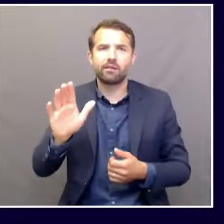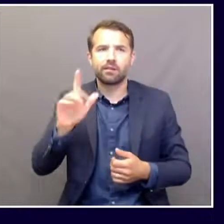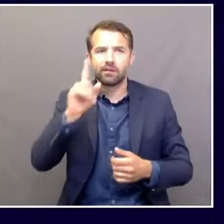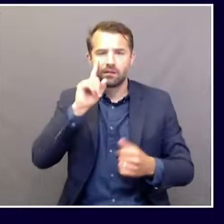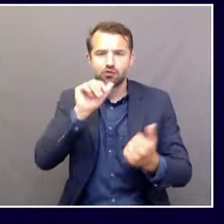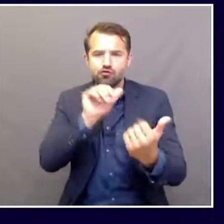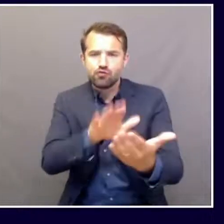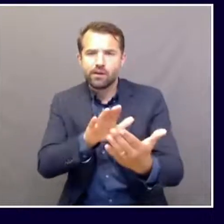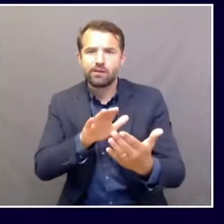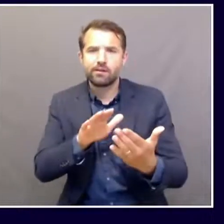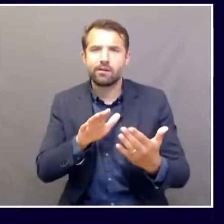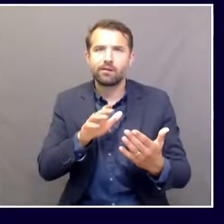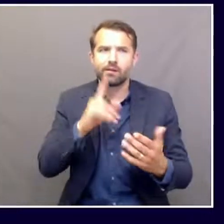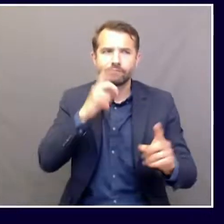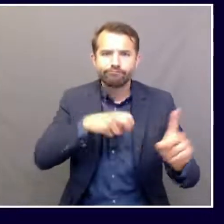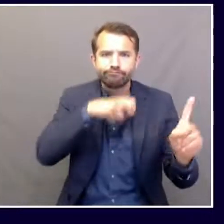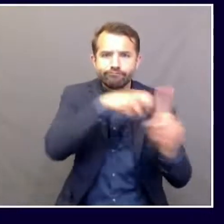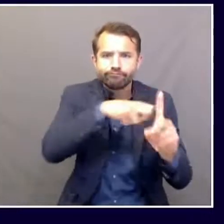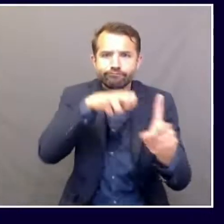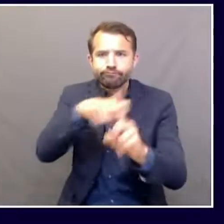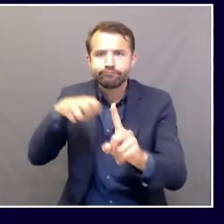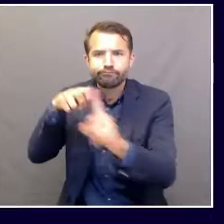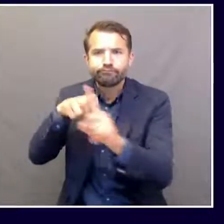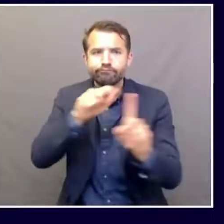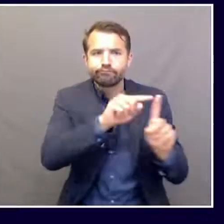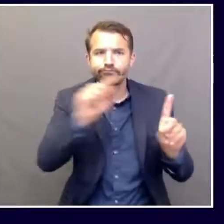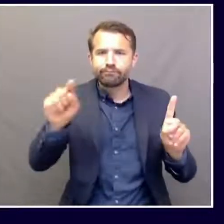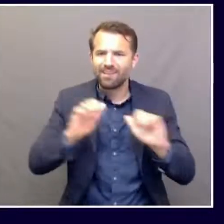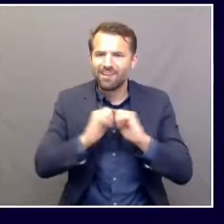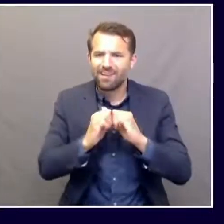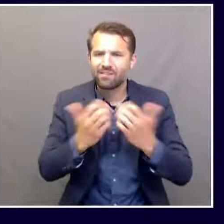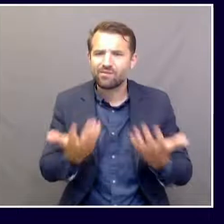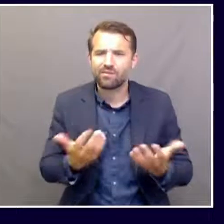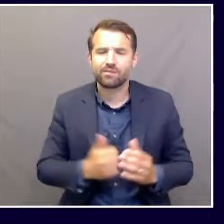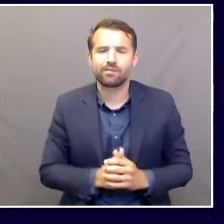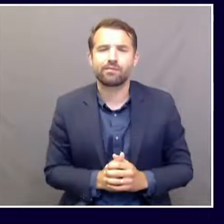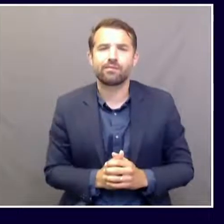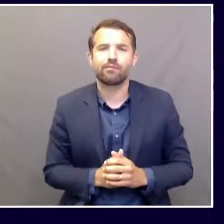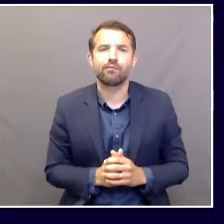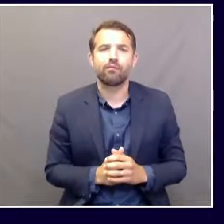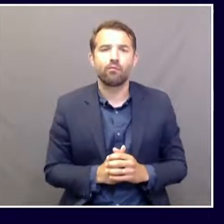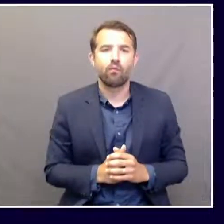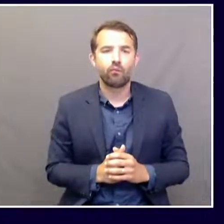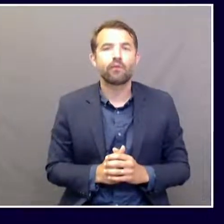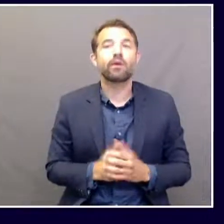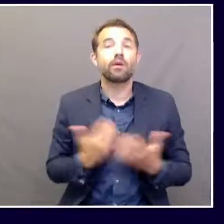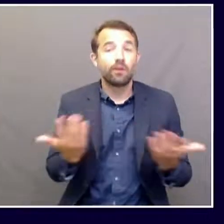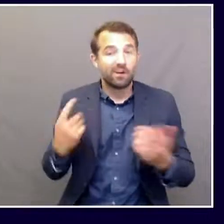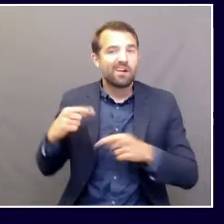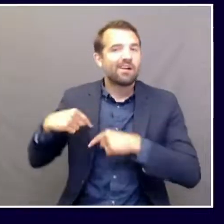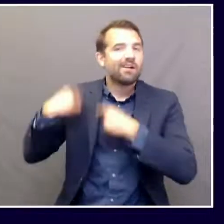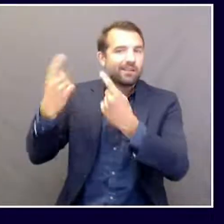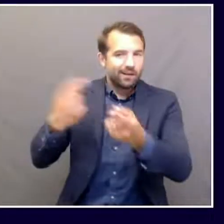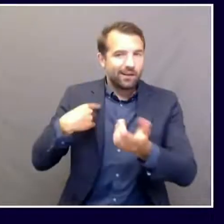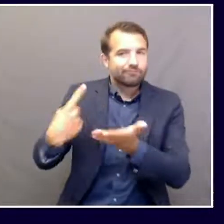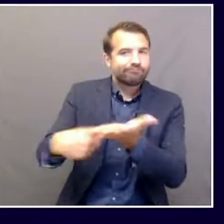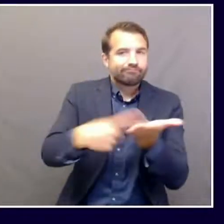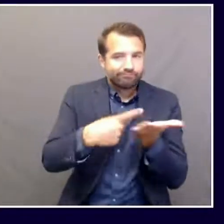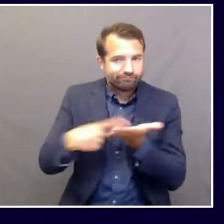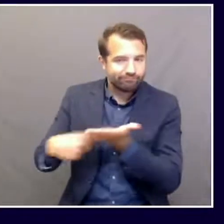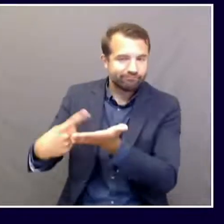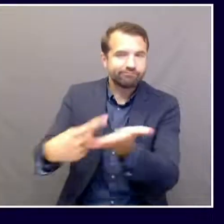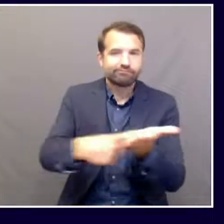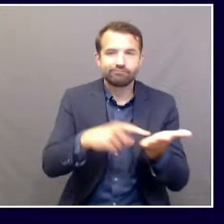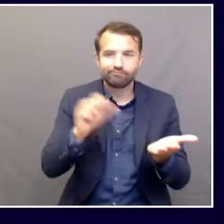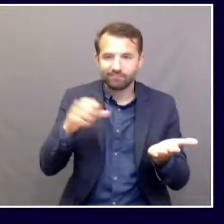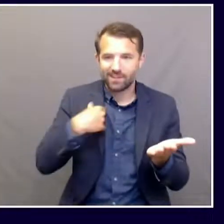this pandemic on trying to get people who are interested in getting a vaccine a shot. We've had about 40 different organizations